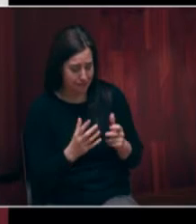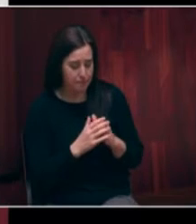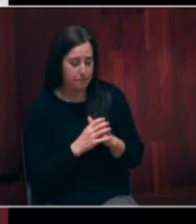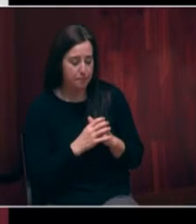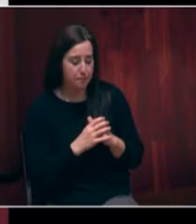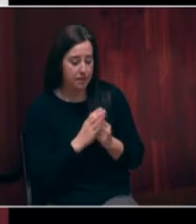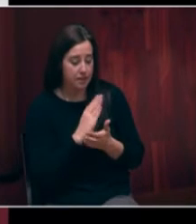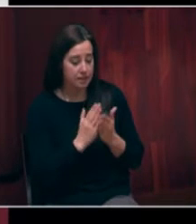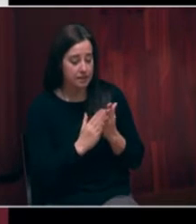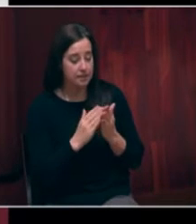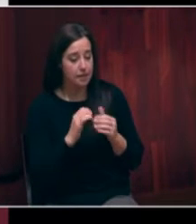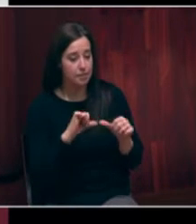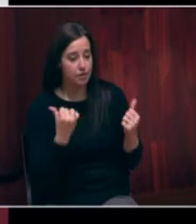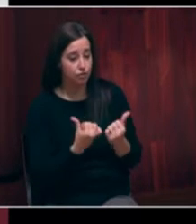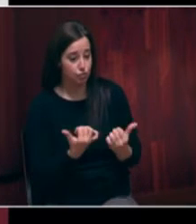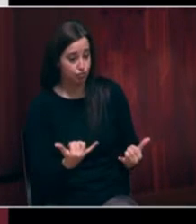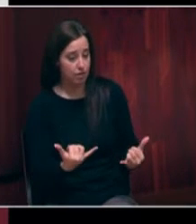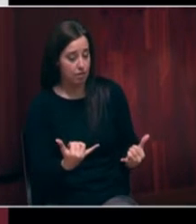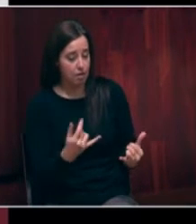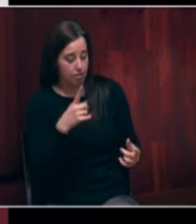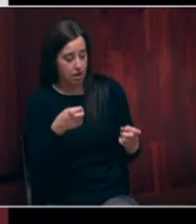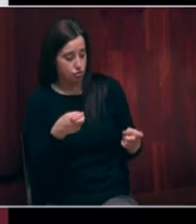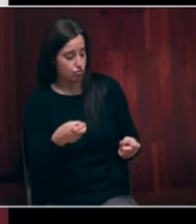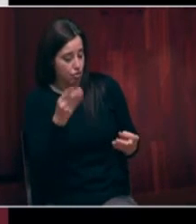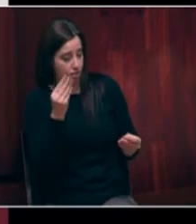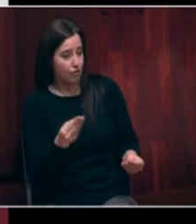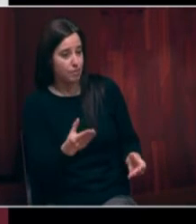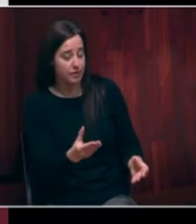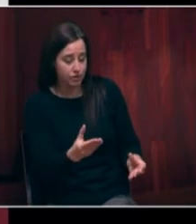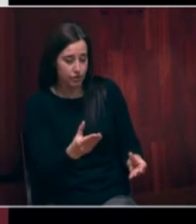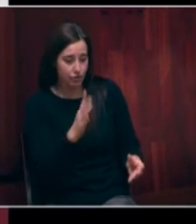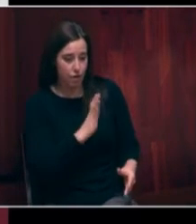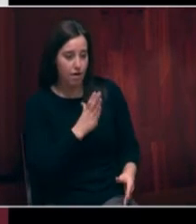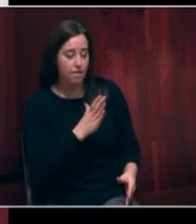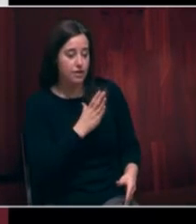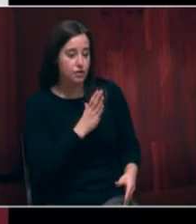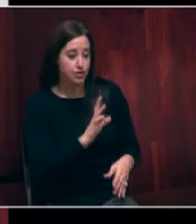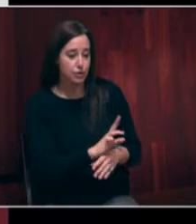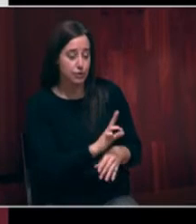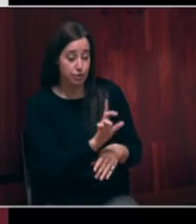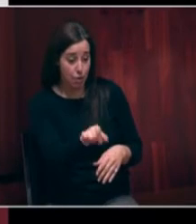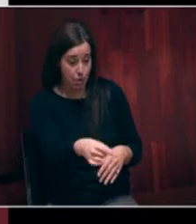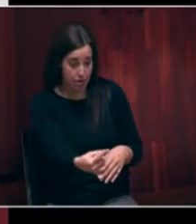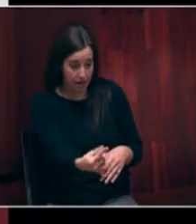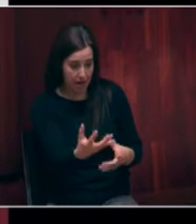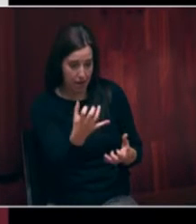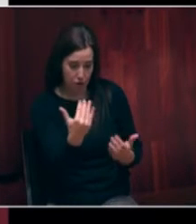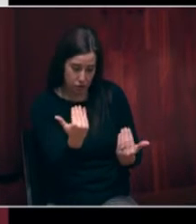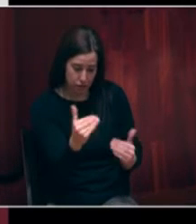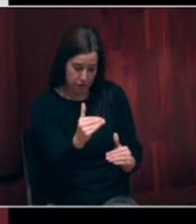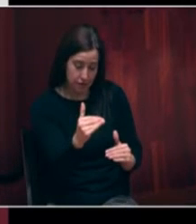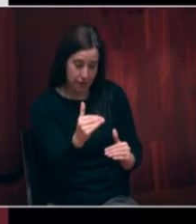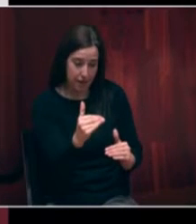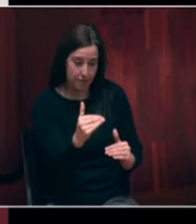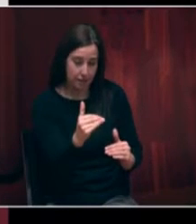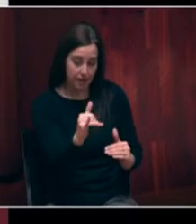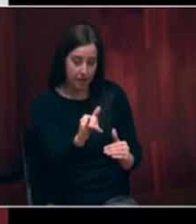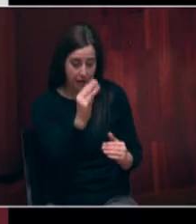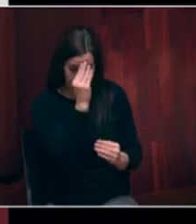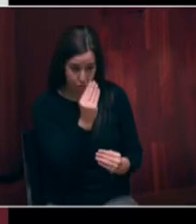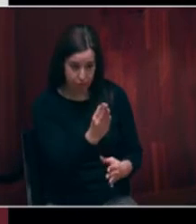some agencies right now, they control information. It's for official use only information, and they want to restrict that information to